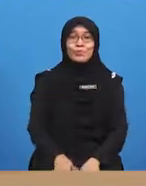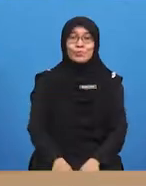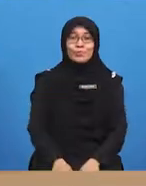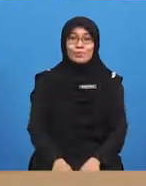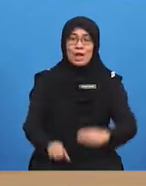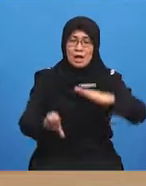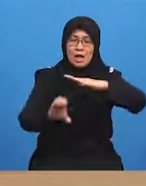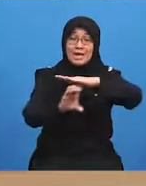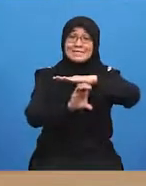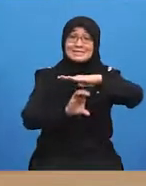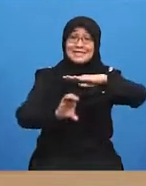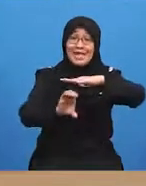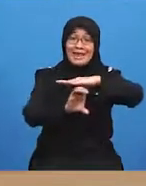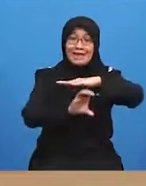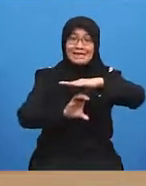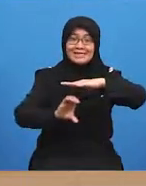Cellar.